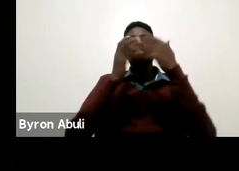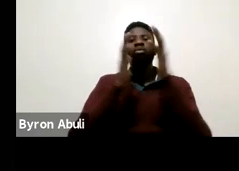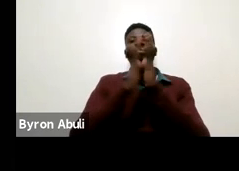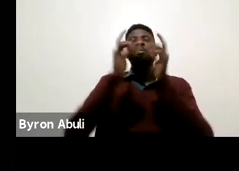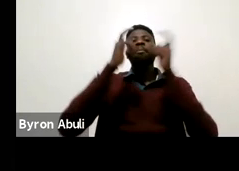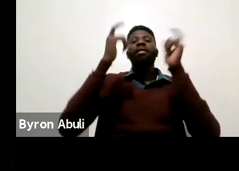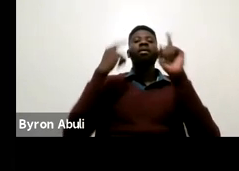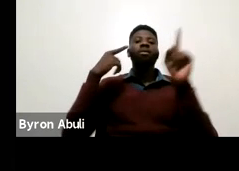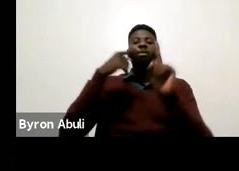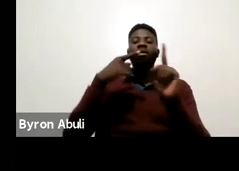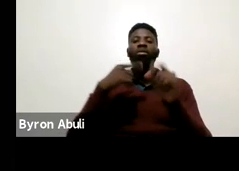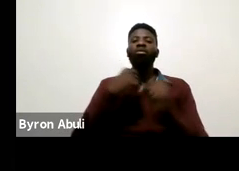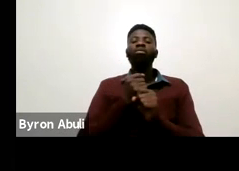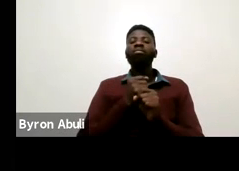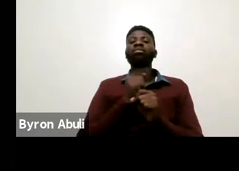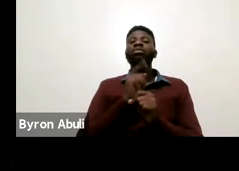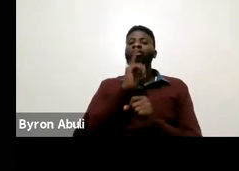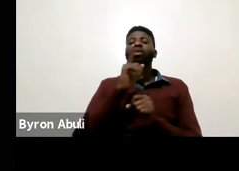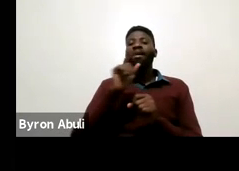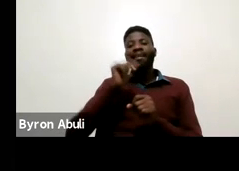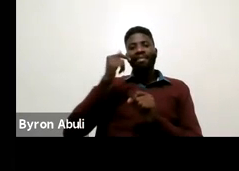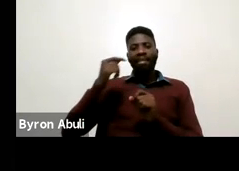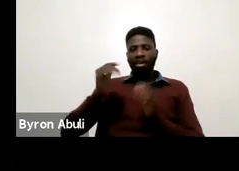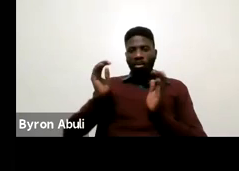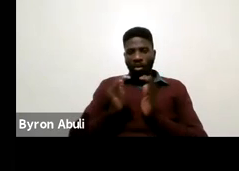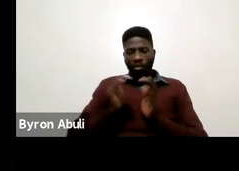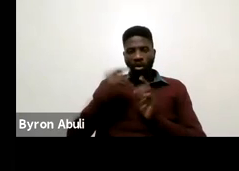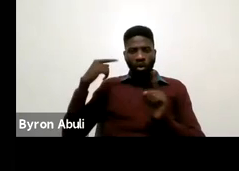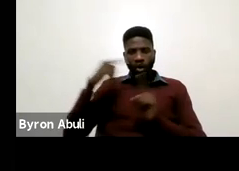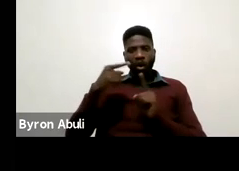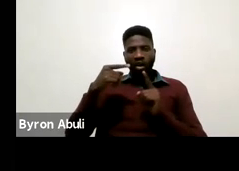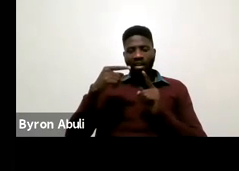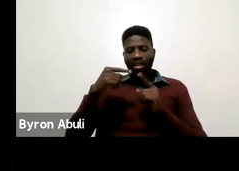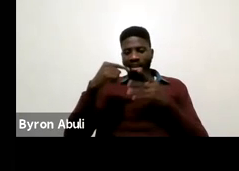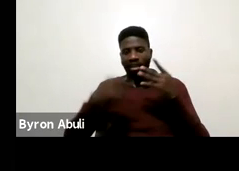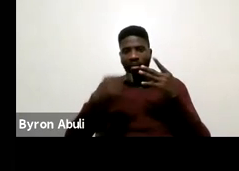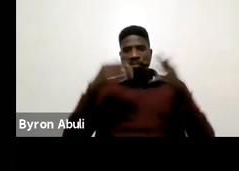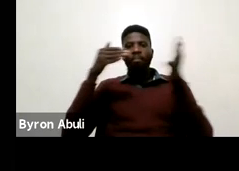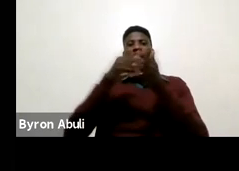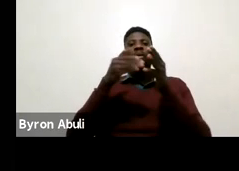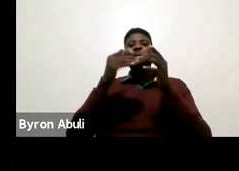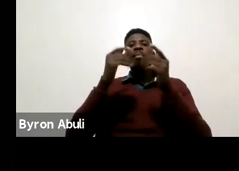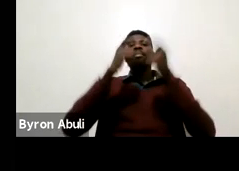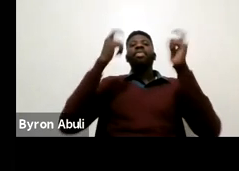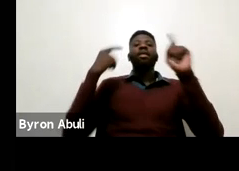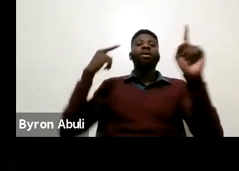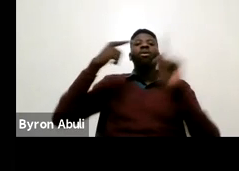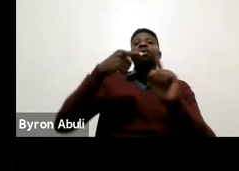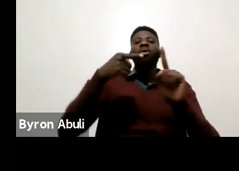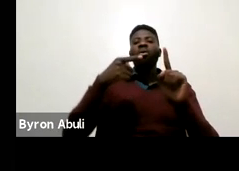goals come into the way of reaching to your ideal goal that you wanted. Say